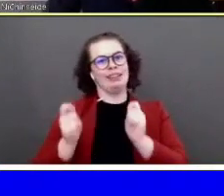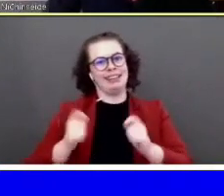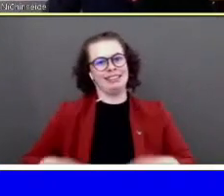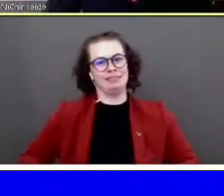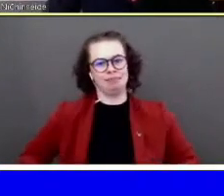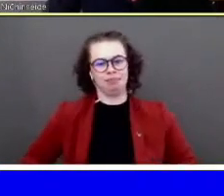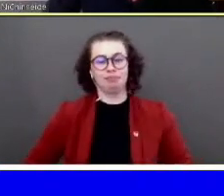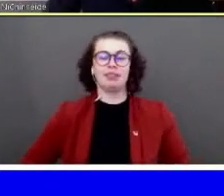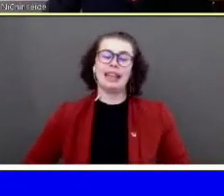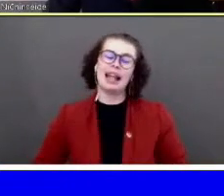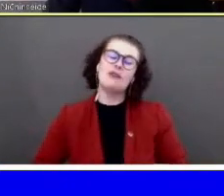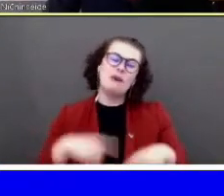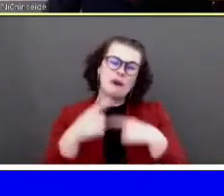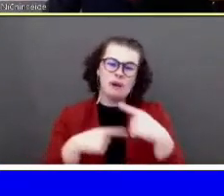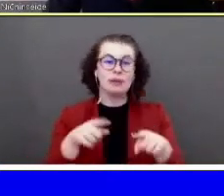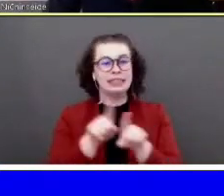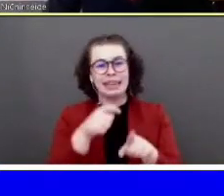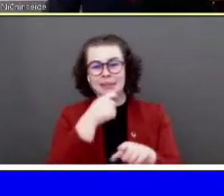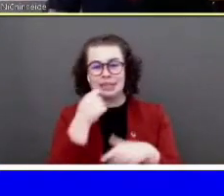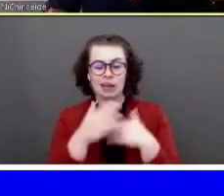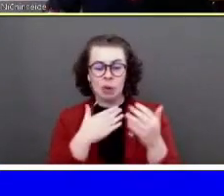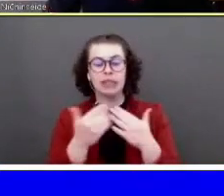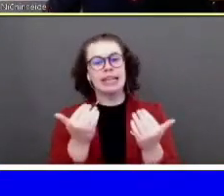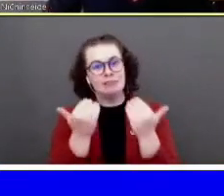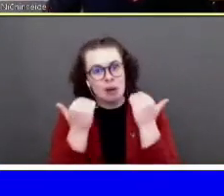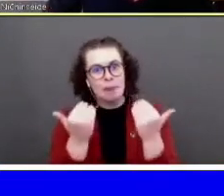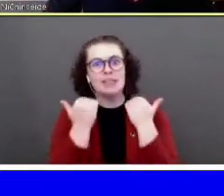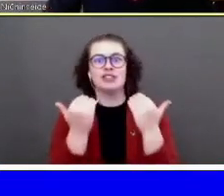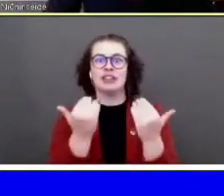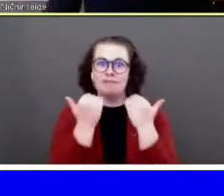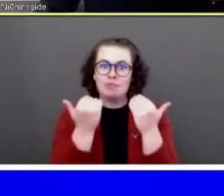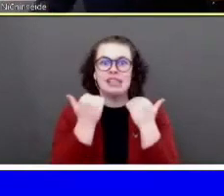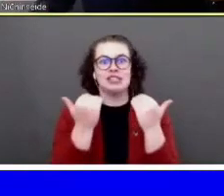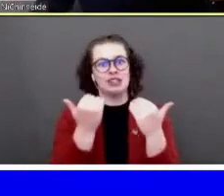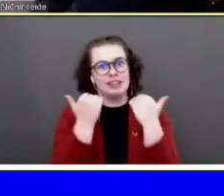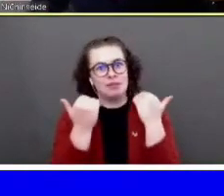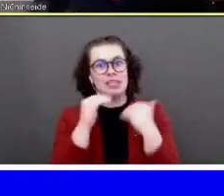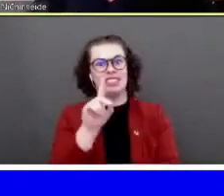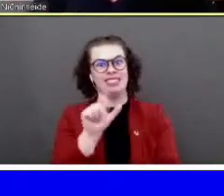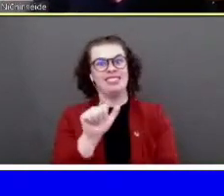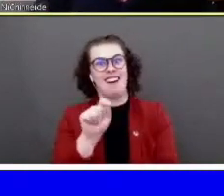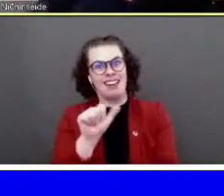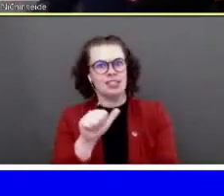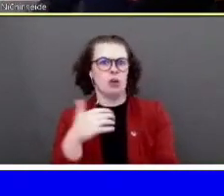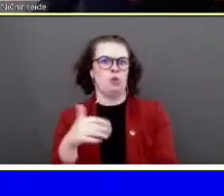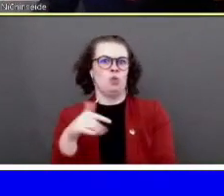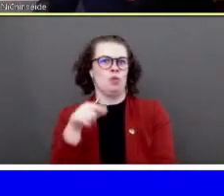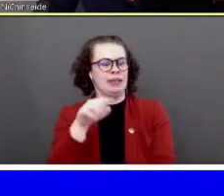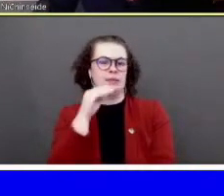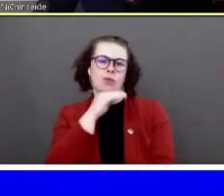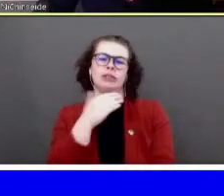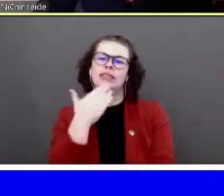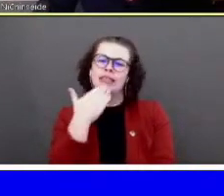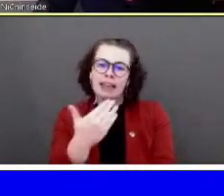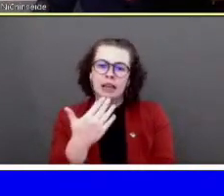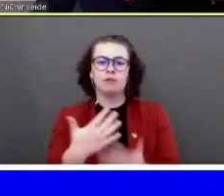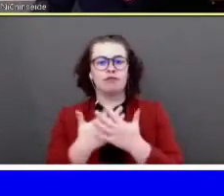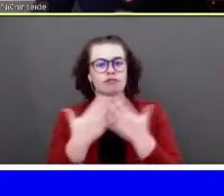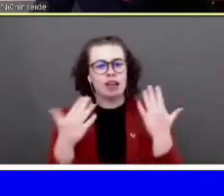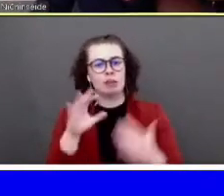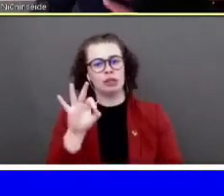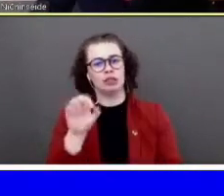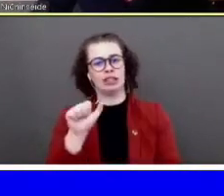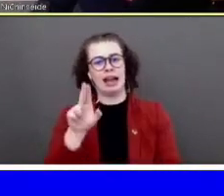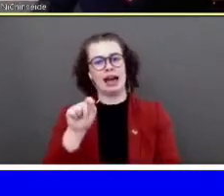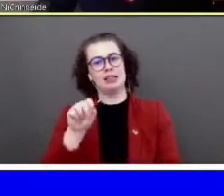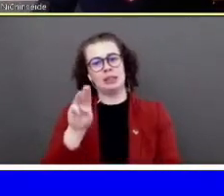to data, data, data, the absence of it and the importance of it. So thank you so much, Gautam. That's really great contribution